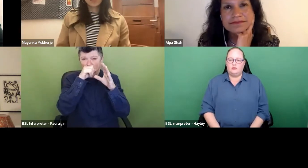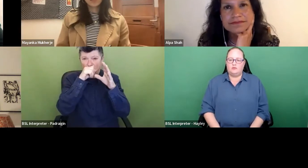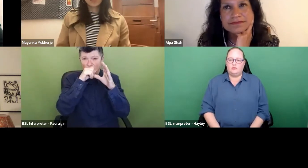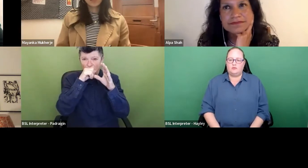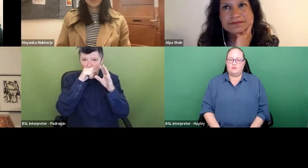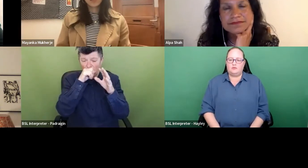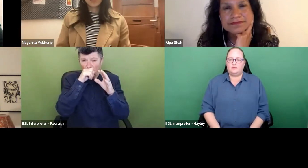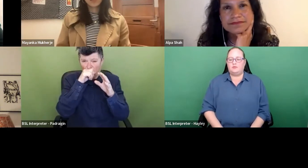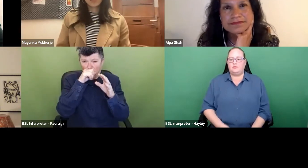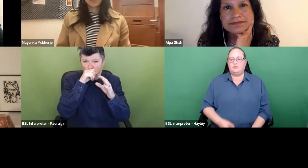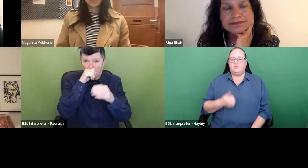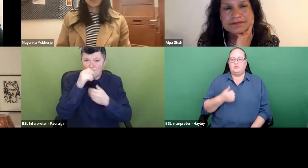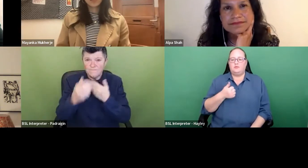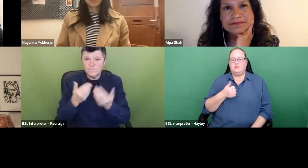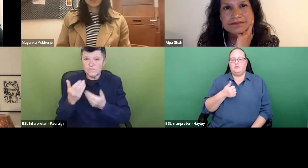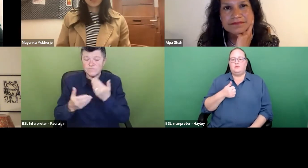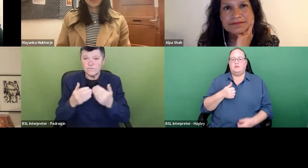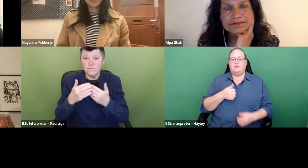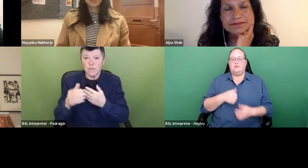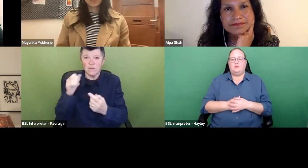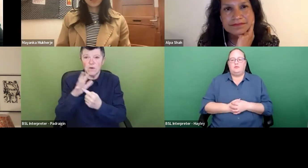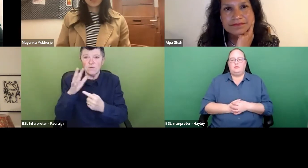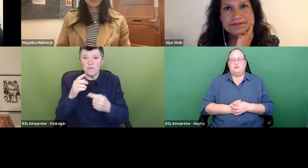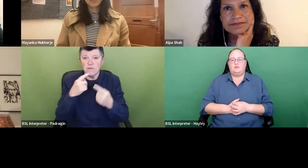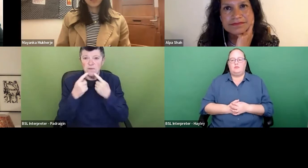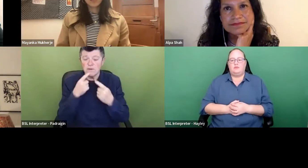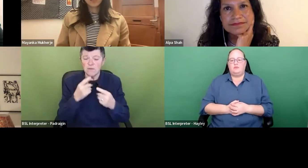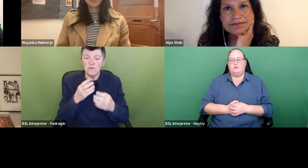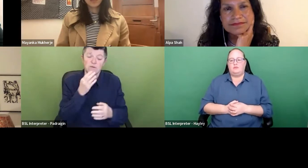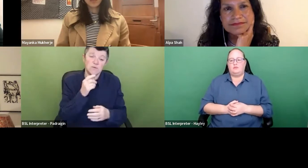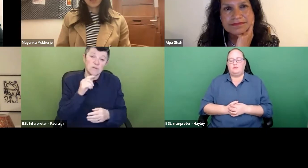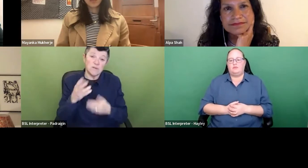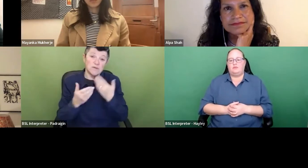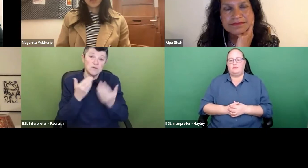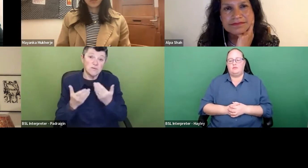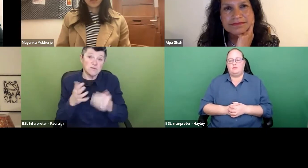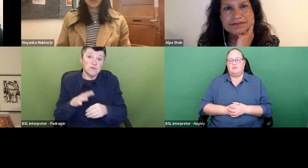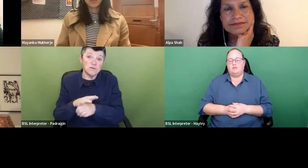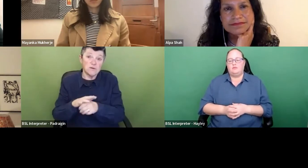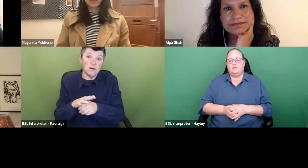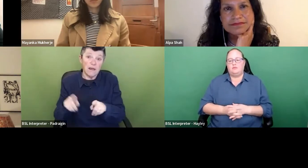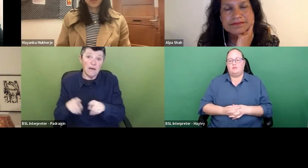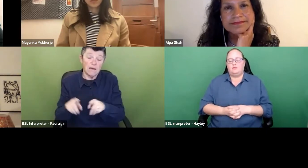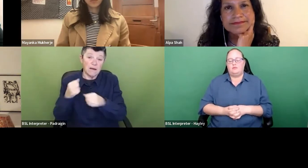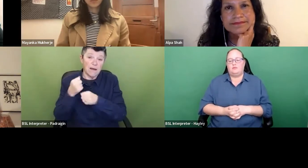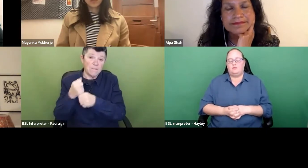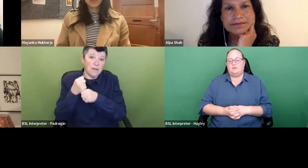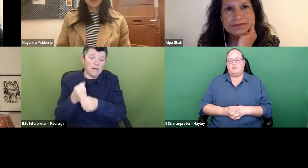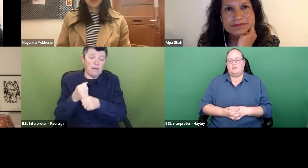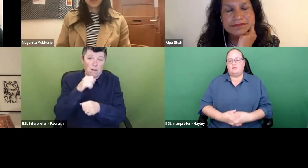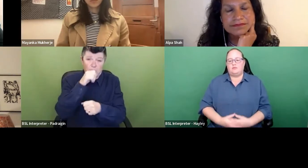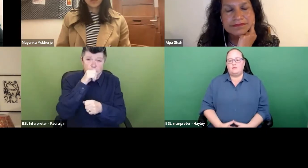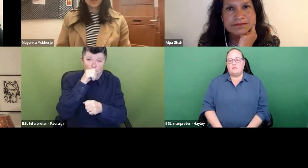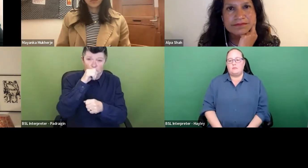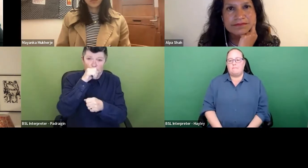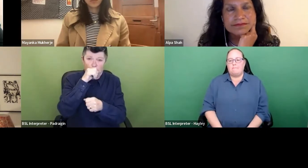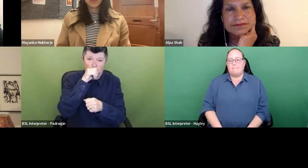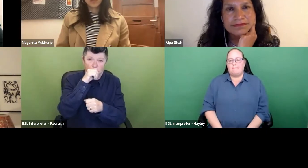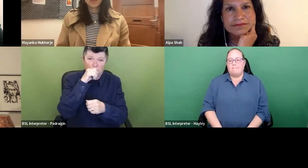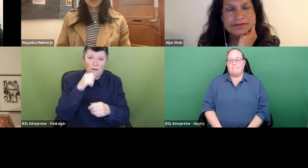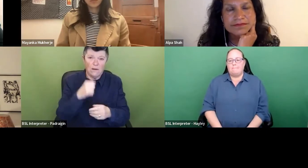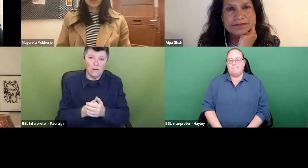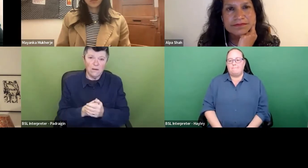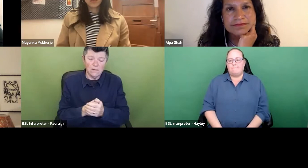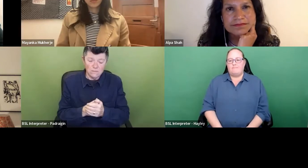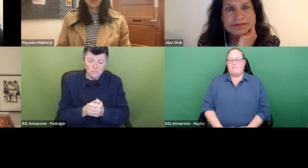data. Talking to people about this and using these stories in a situation like a campaign, which is nothing that I was involved